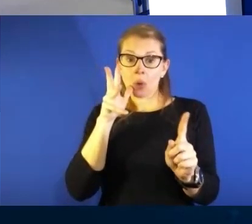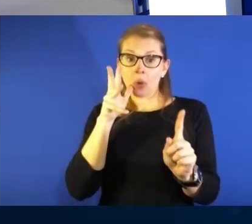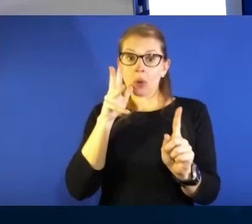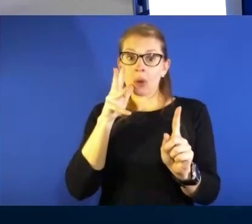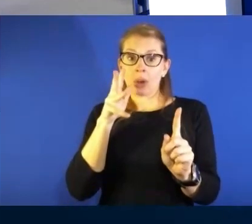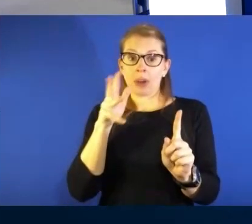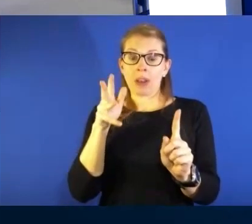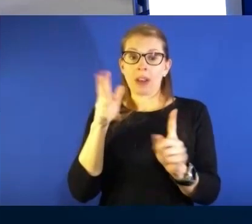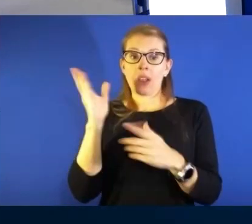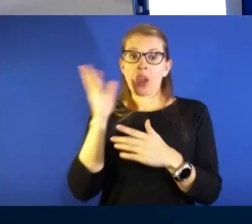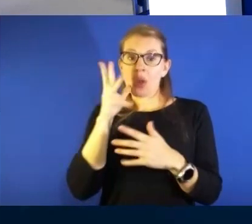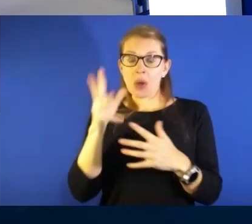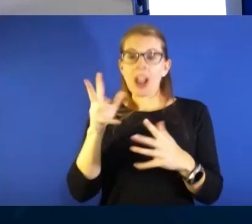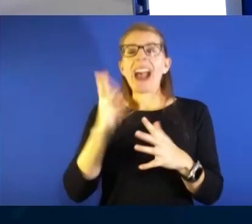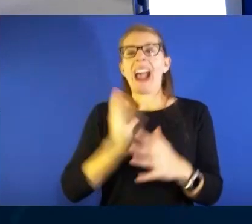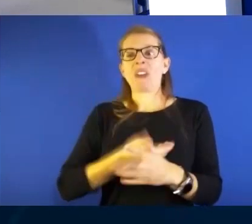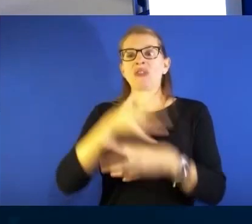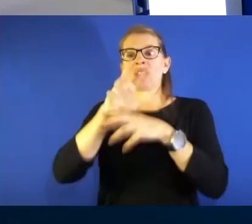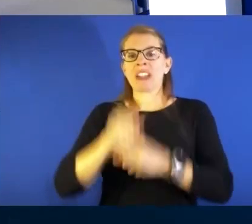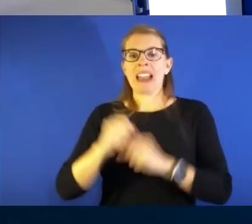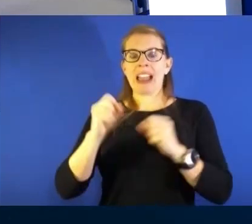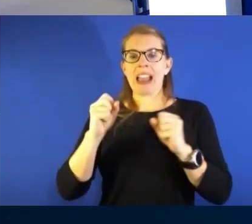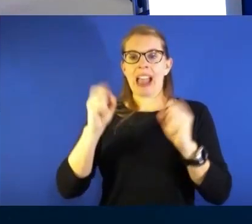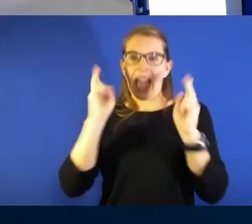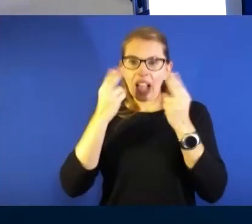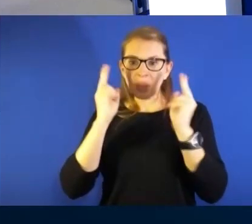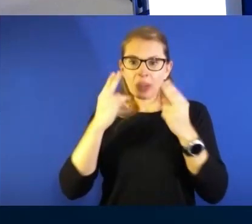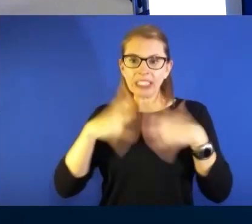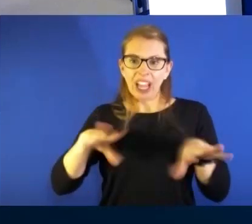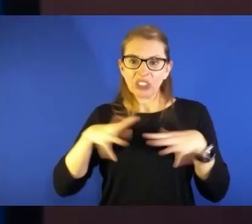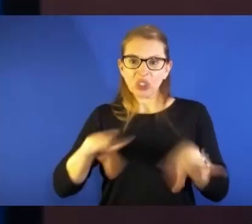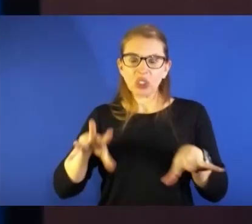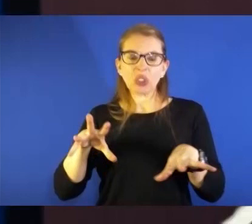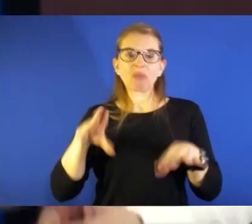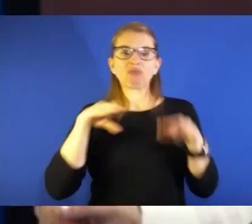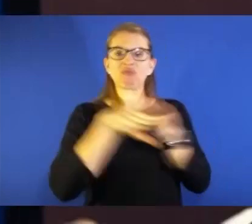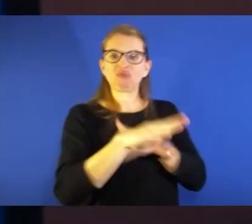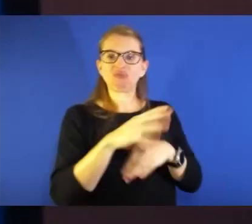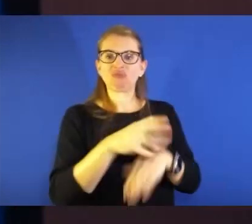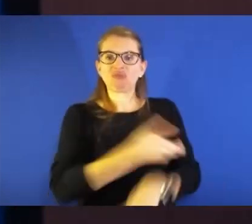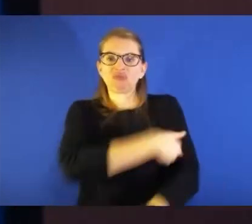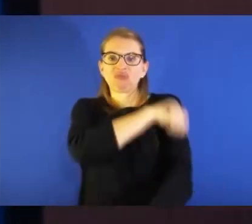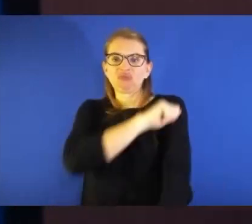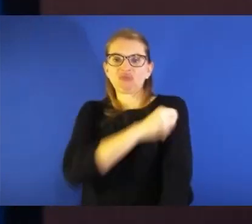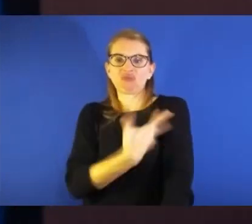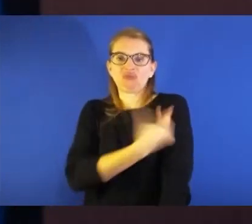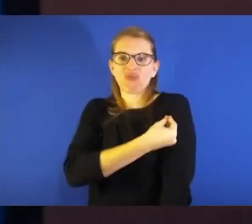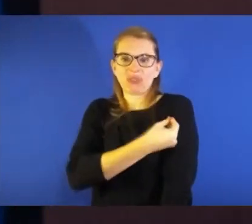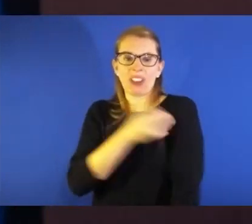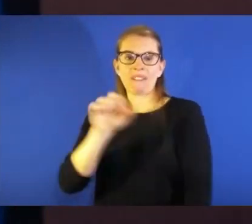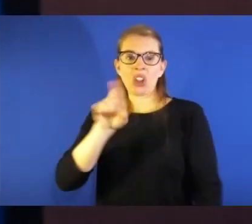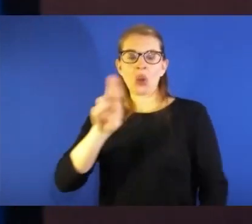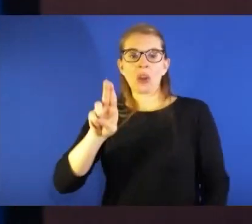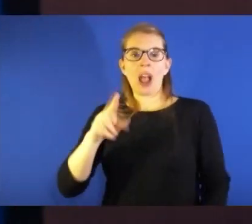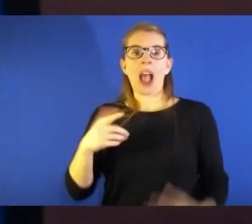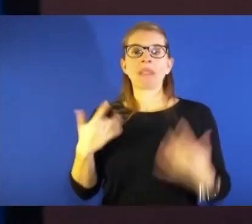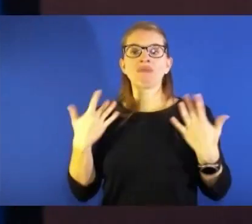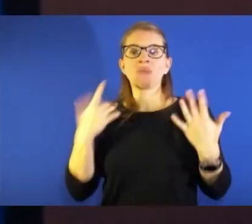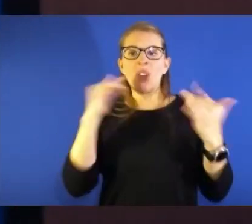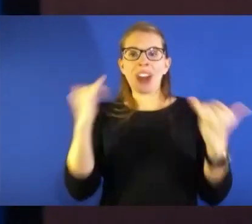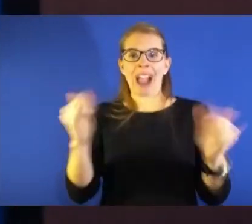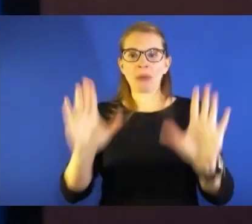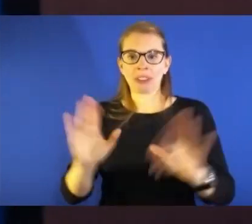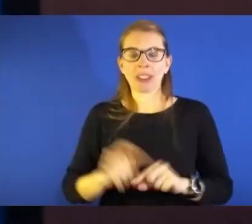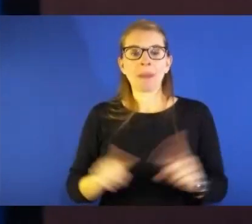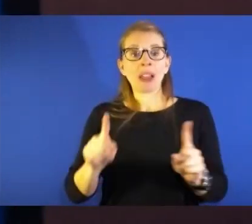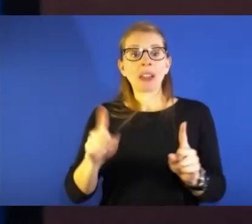Halloween costume. Oh, great. To get to make it a little more fun. So anyway, so I let him off the hook for now. Dr. Hawkinson, did you have something?